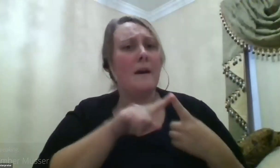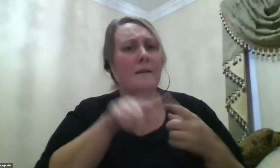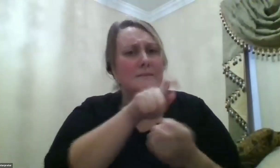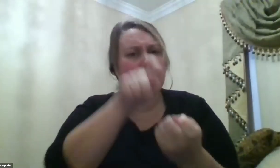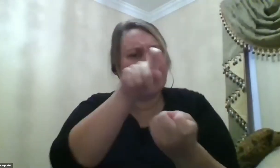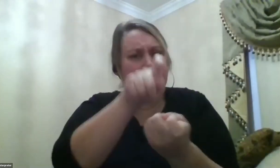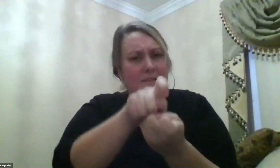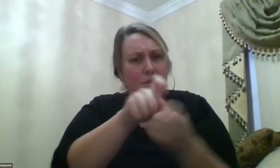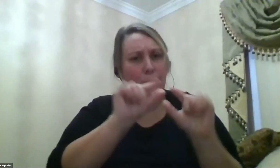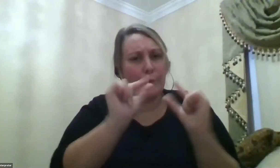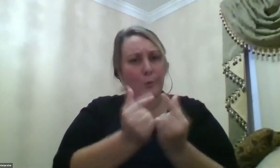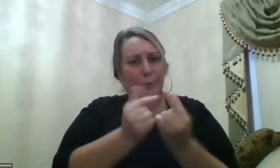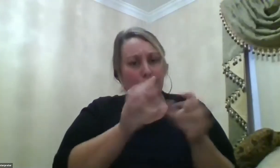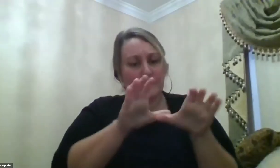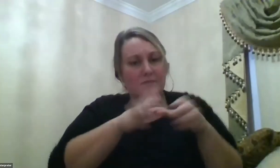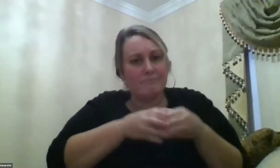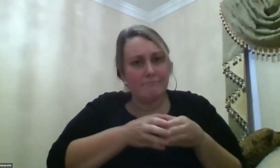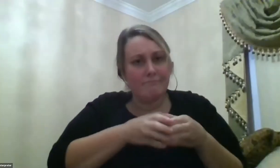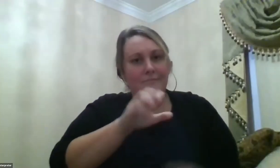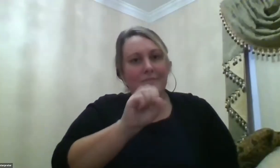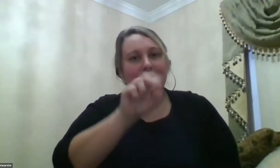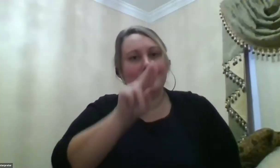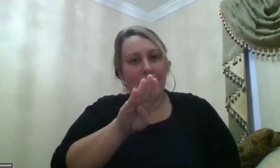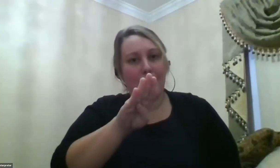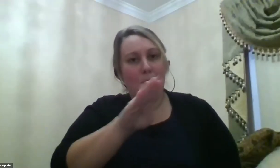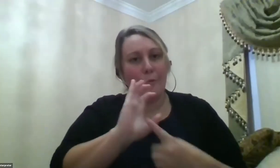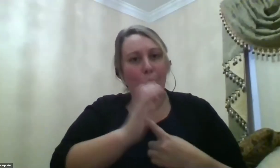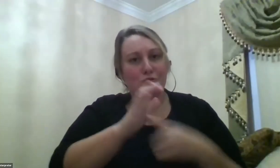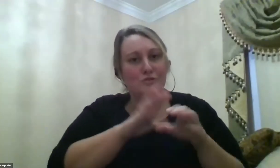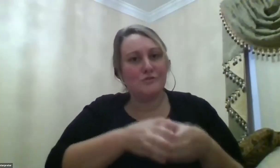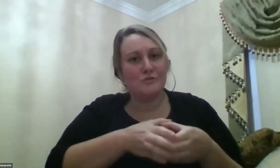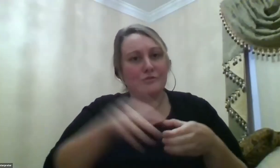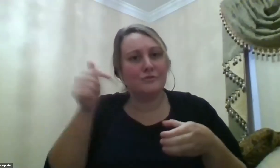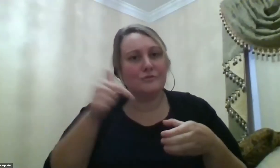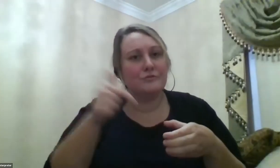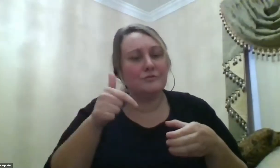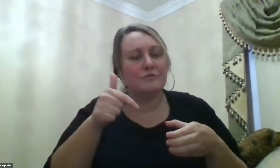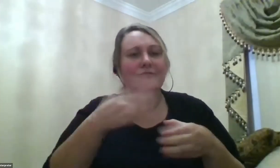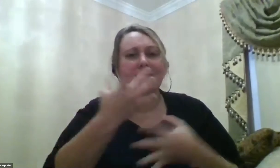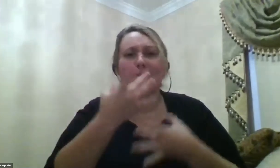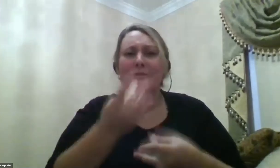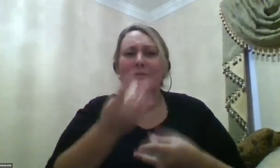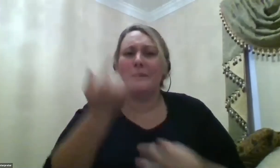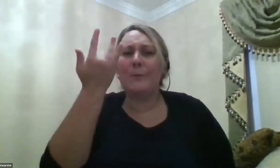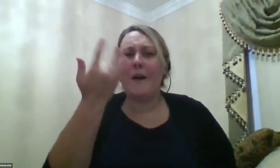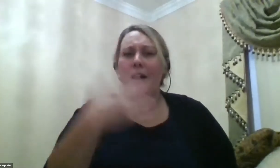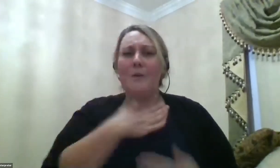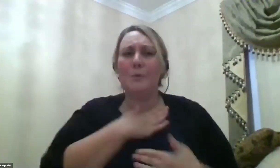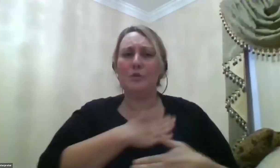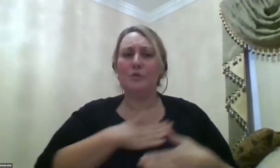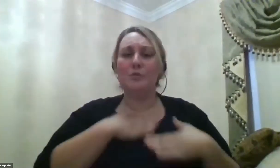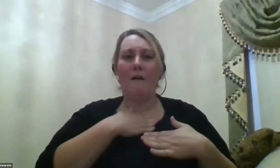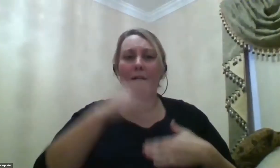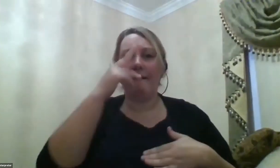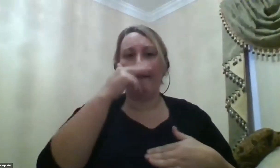how you see why you were drawn to comic as a form, um, how you see yourself working in that